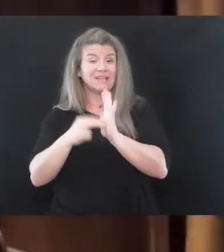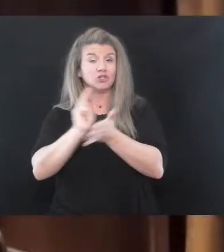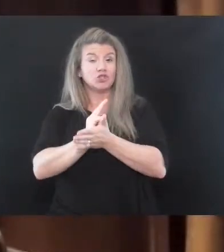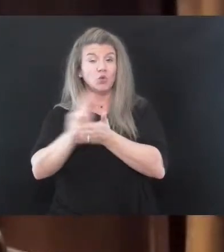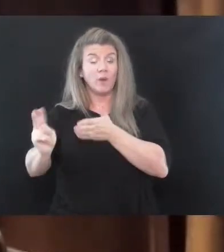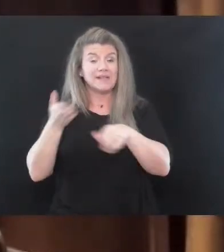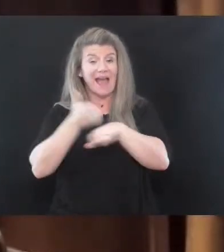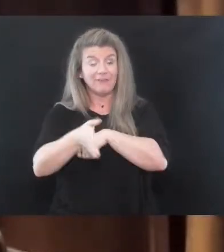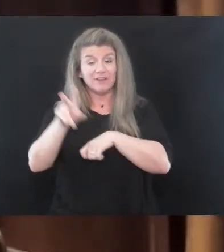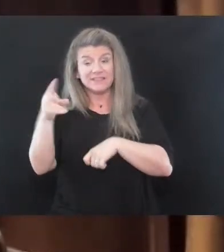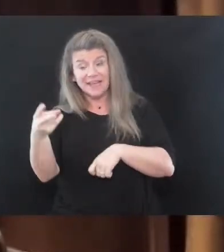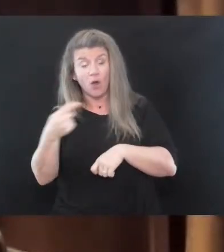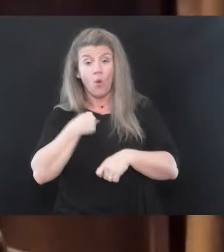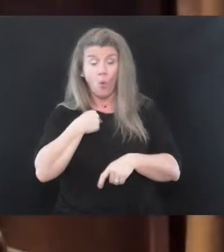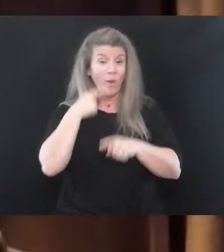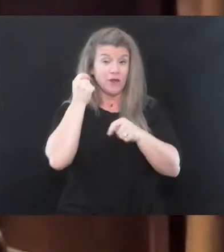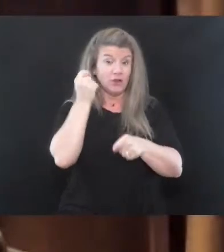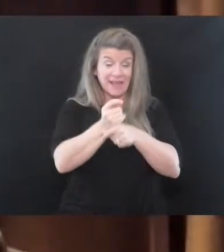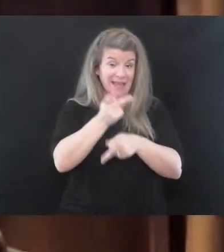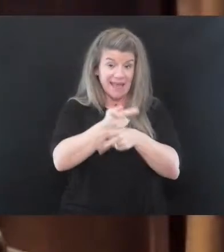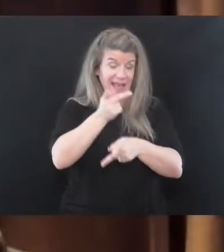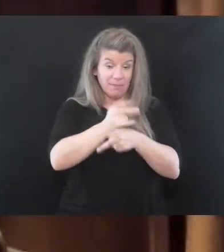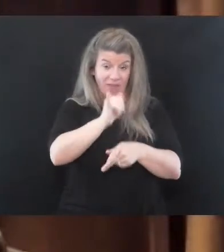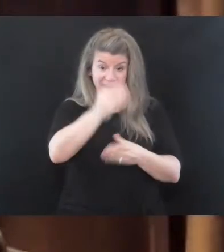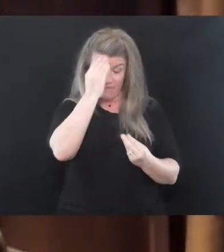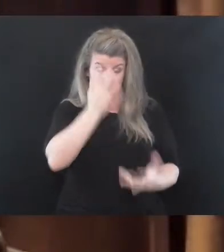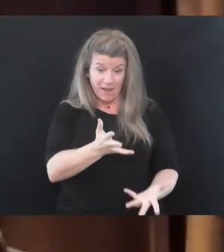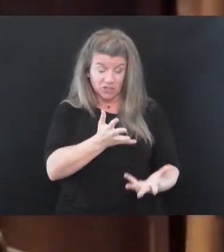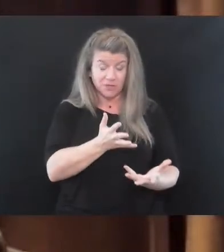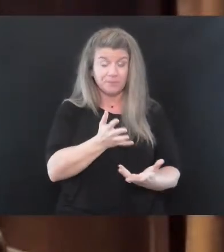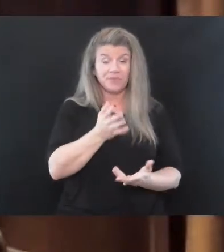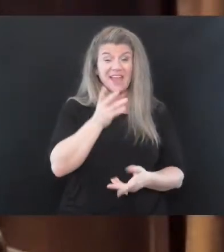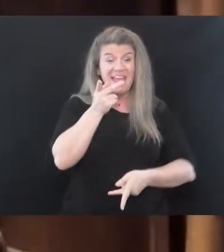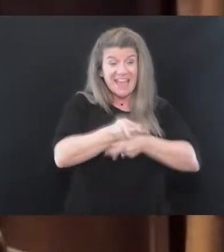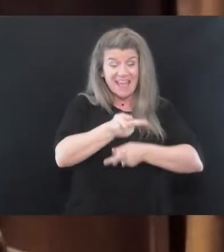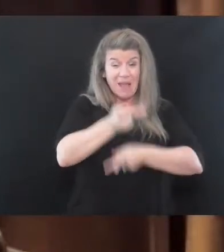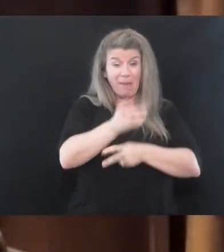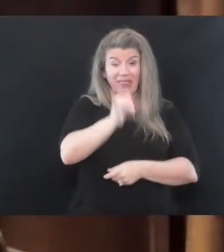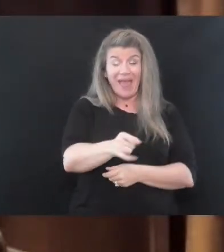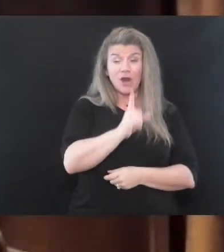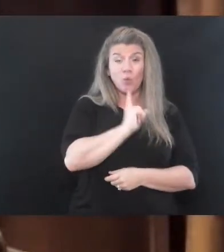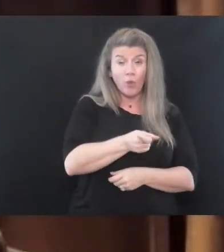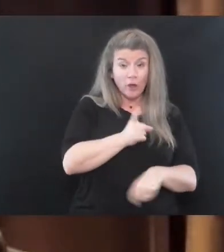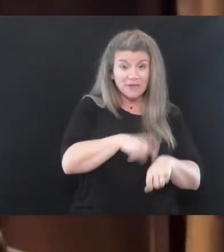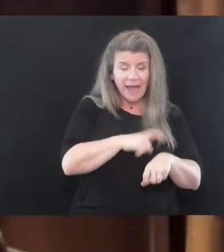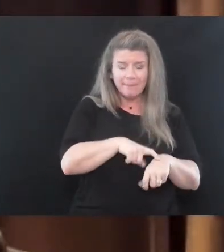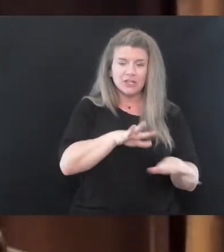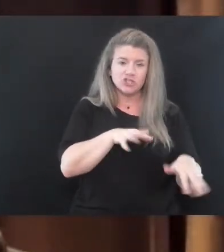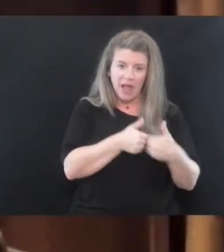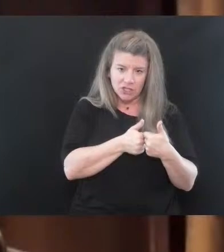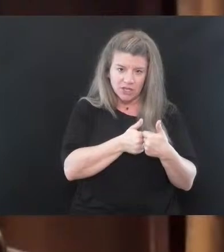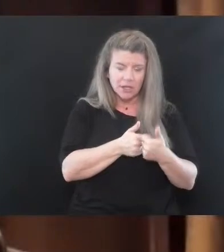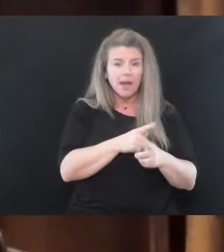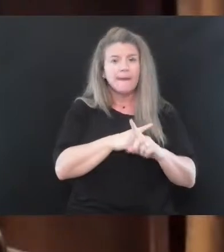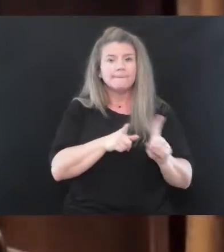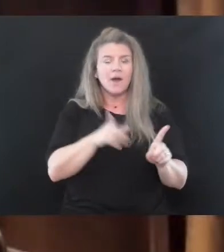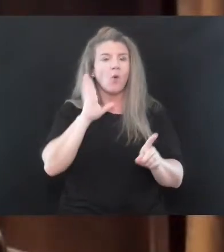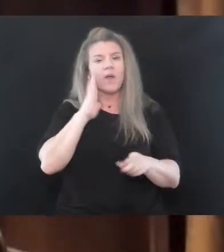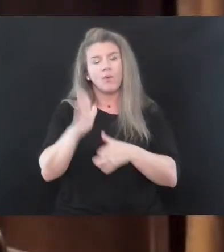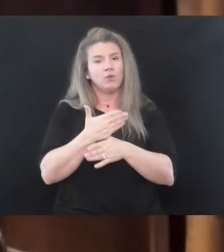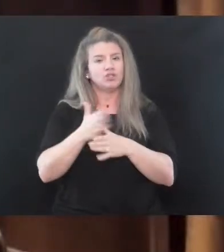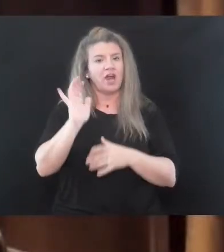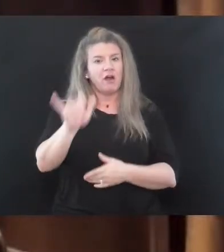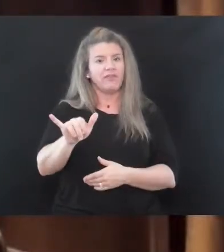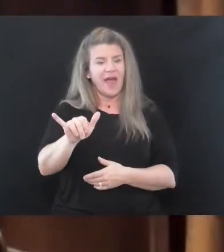so we'll track that. I think, as she said, tracking that in real time will be challenging, but we will share that